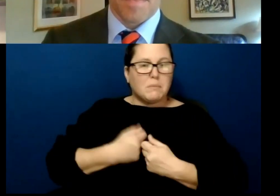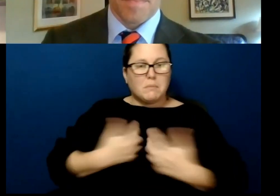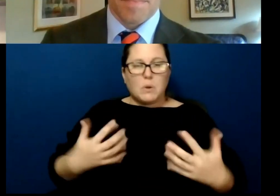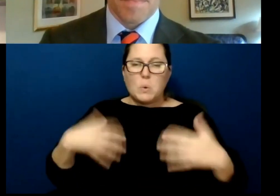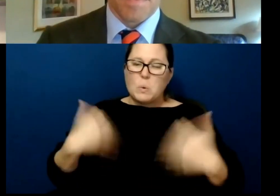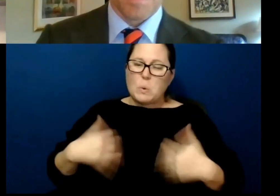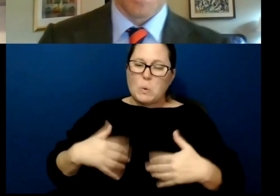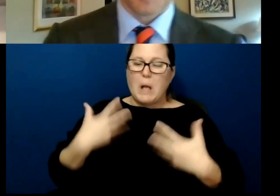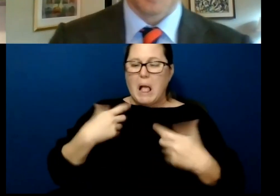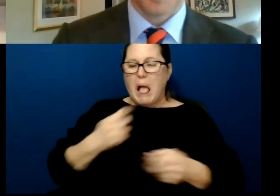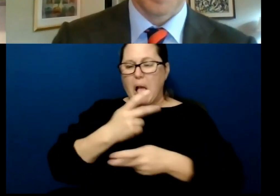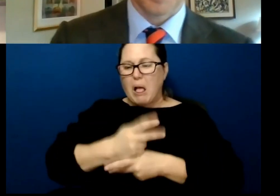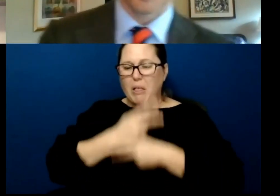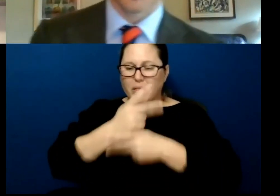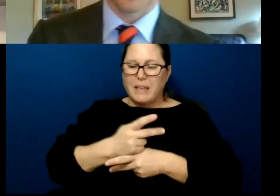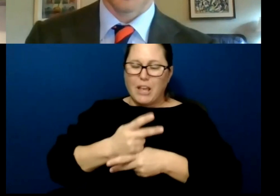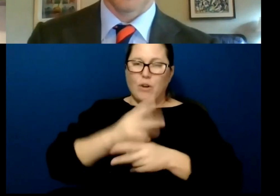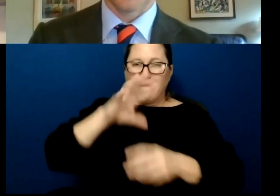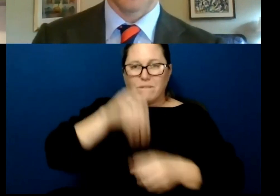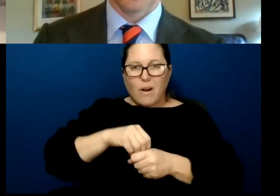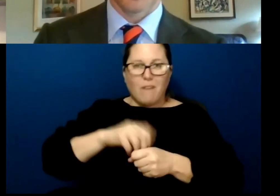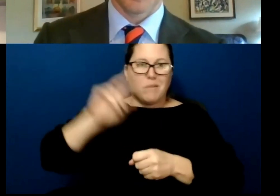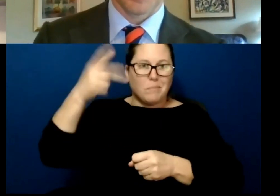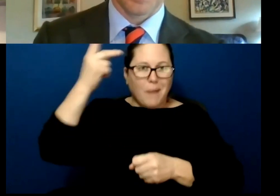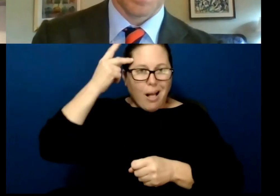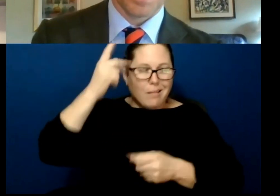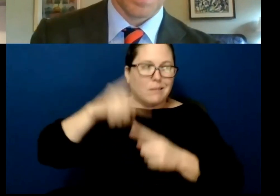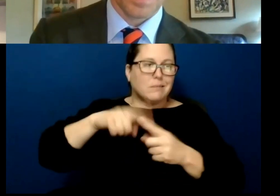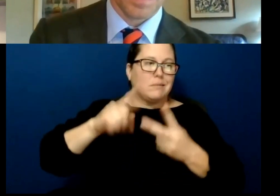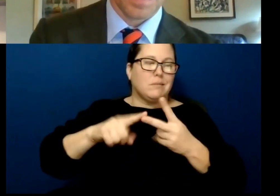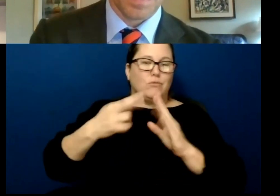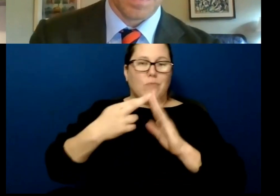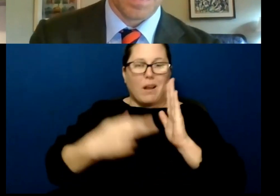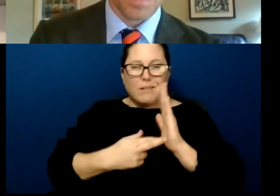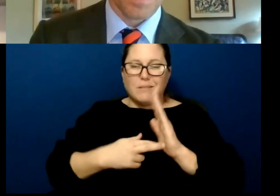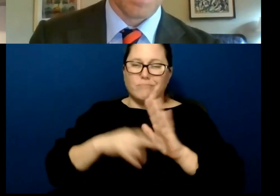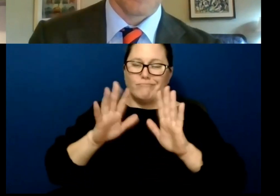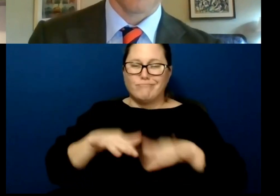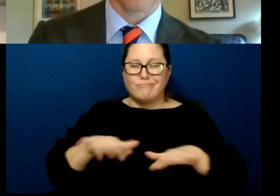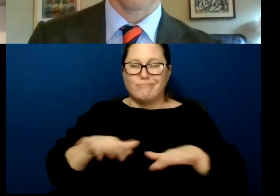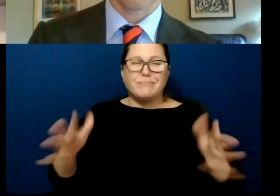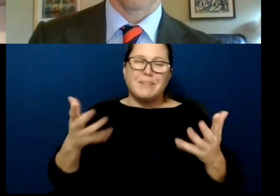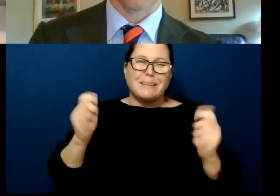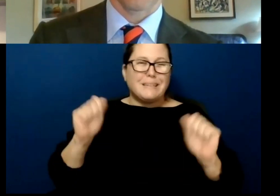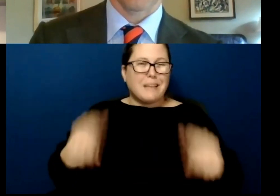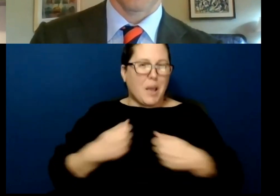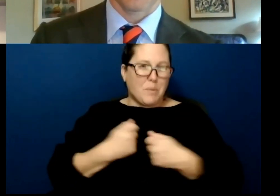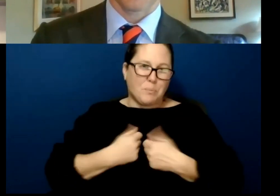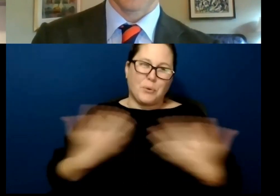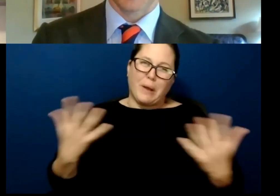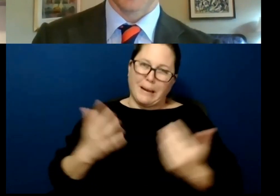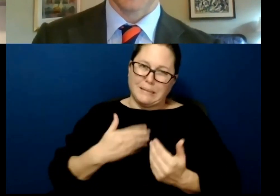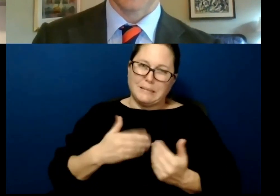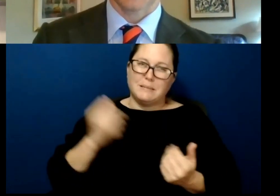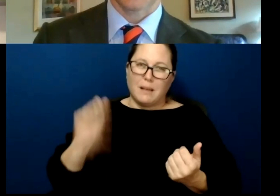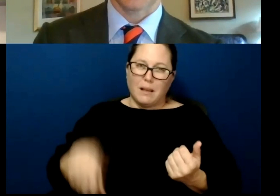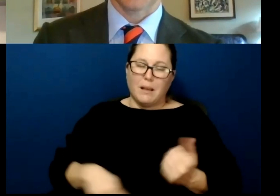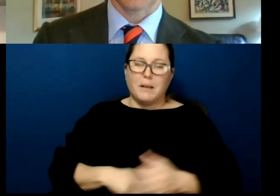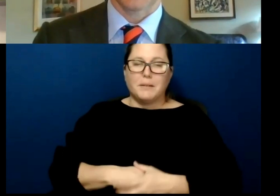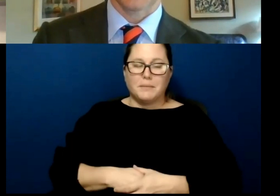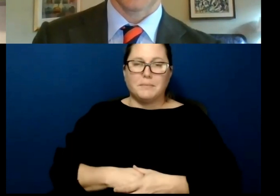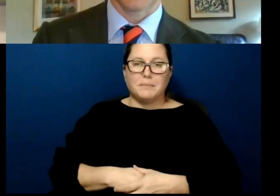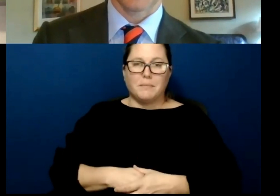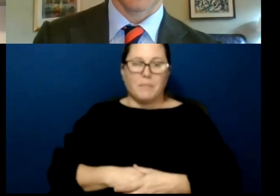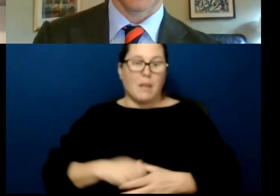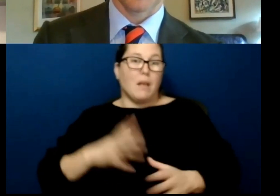political input and regulations, and a lot. The good part about it is that there's, at least from a